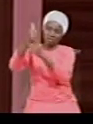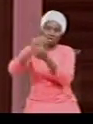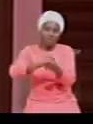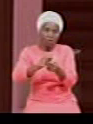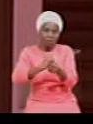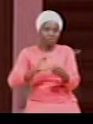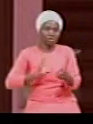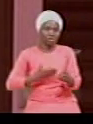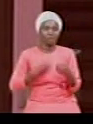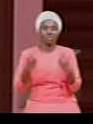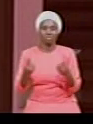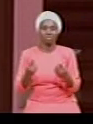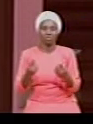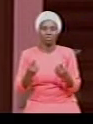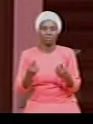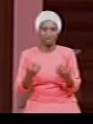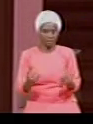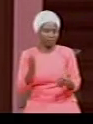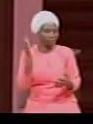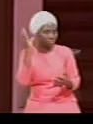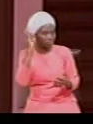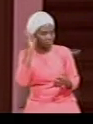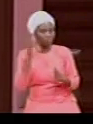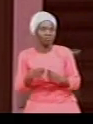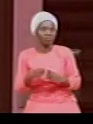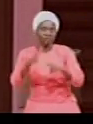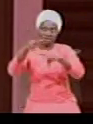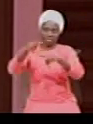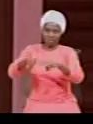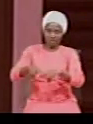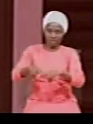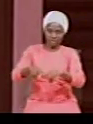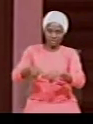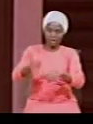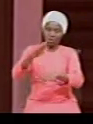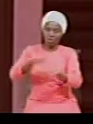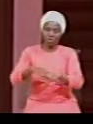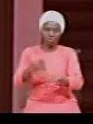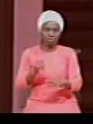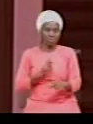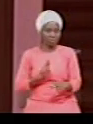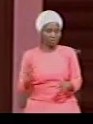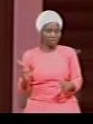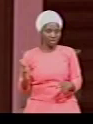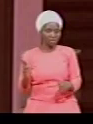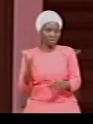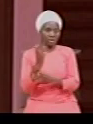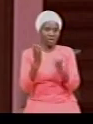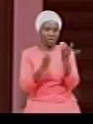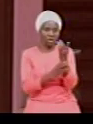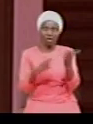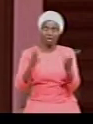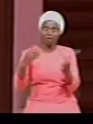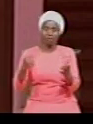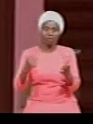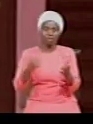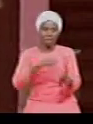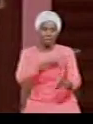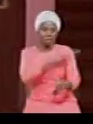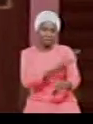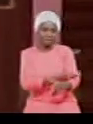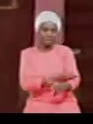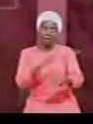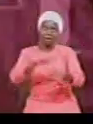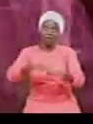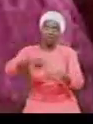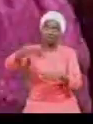sins. Look at this. Look at this. Sat down on the right hand of the majesty